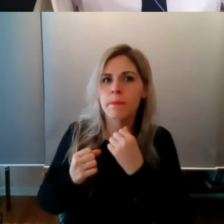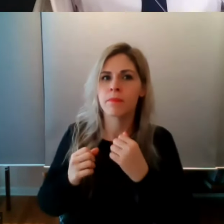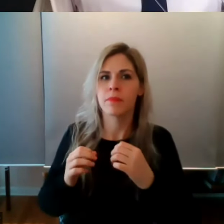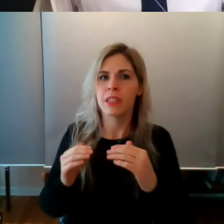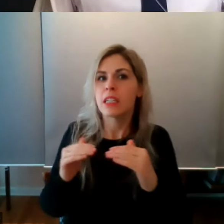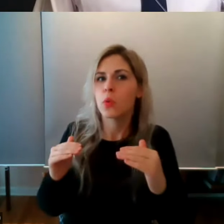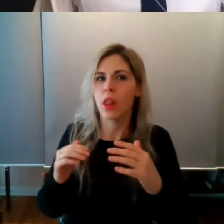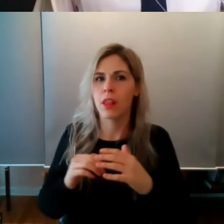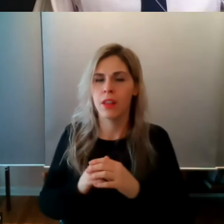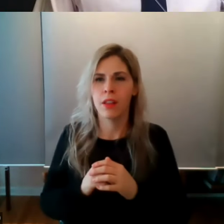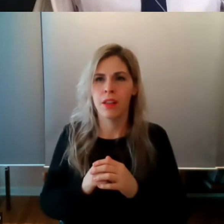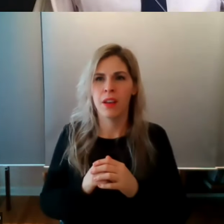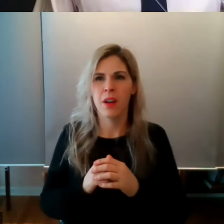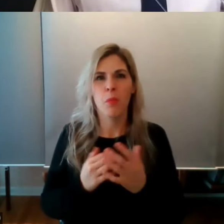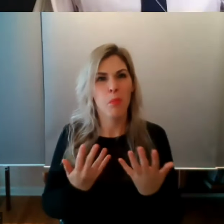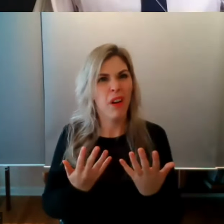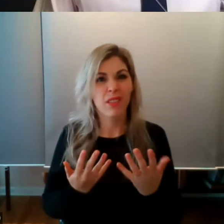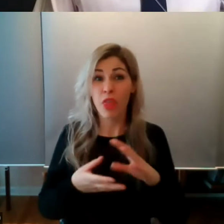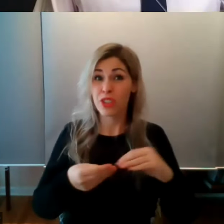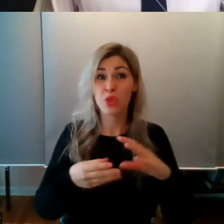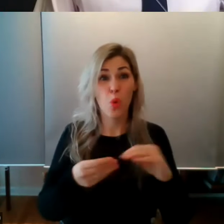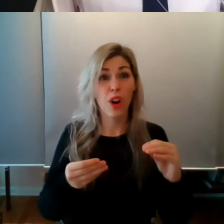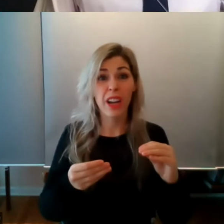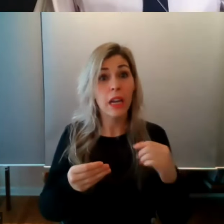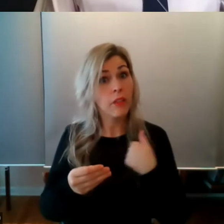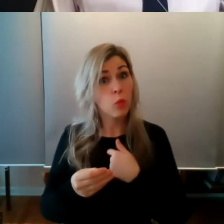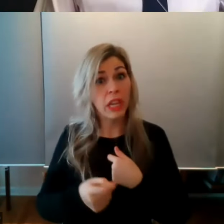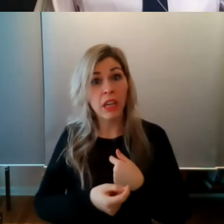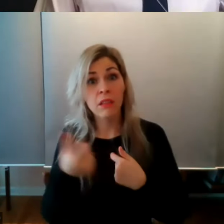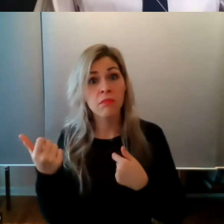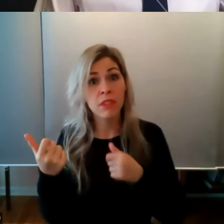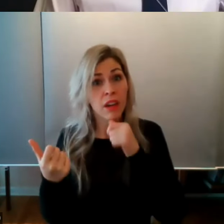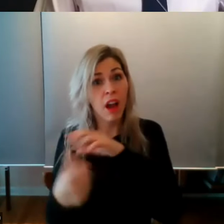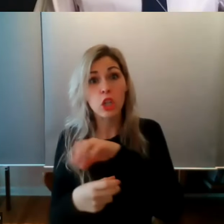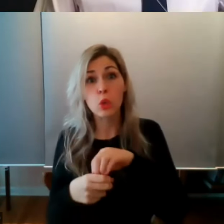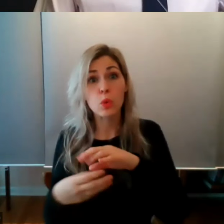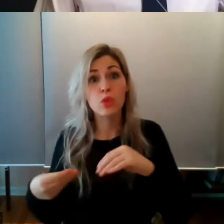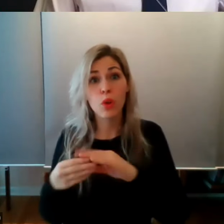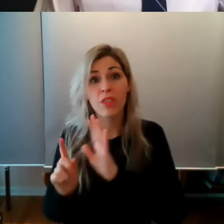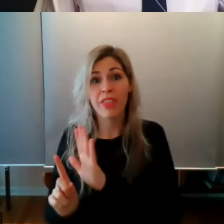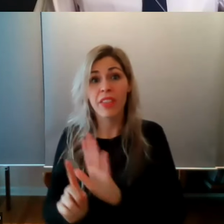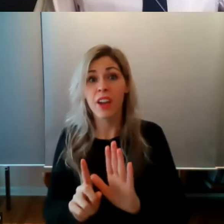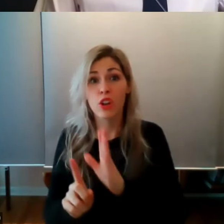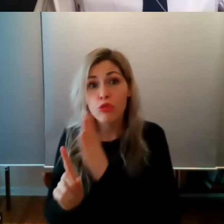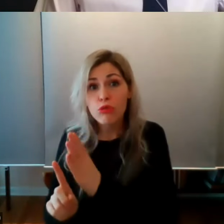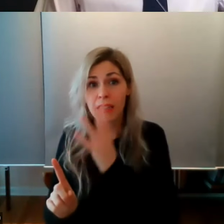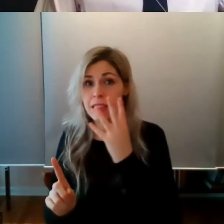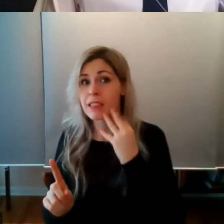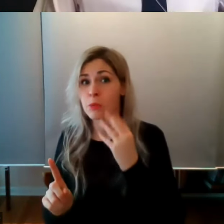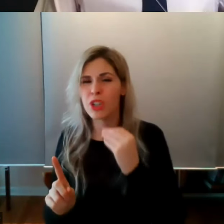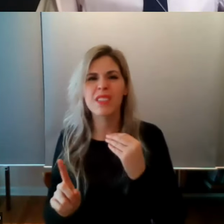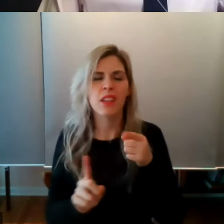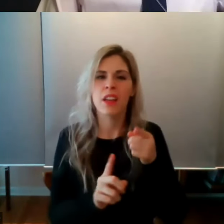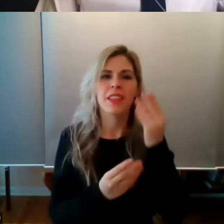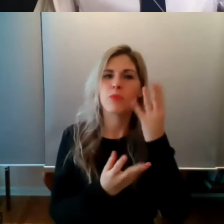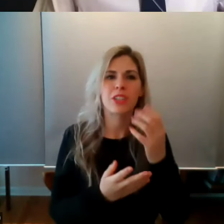remiss and we would have told an incomplete story if we did not include narratives that came directly from persons with disabilities. And